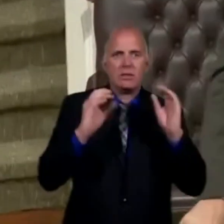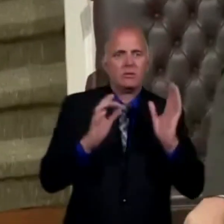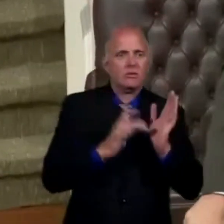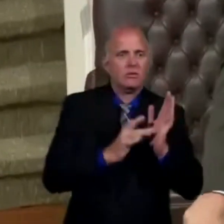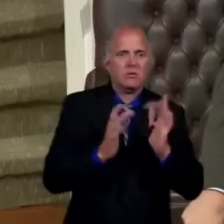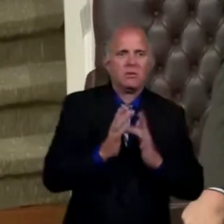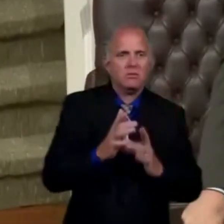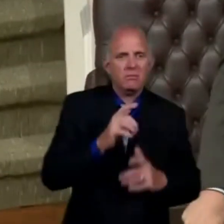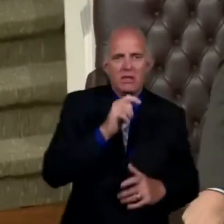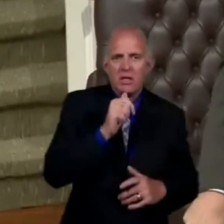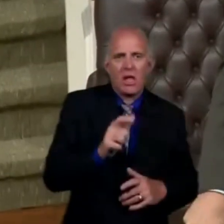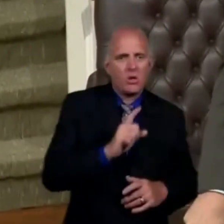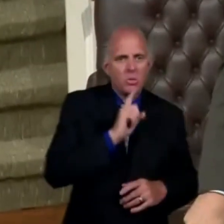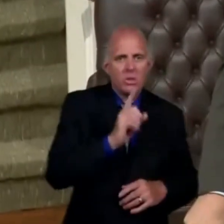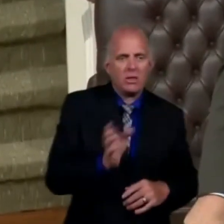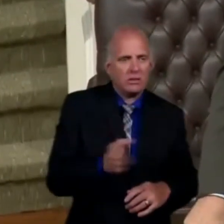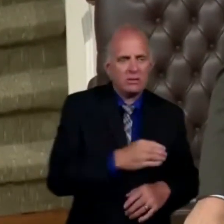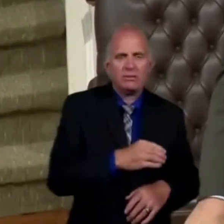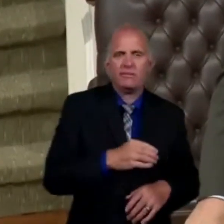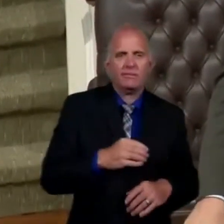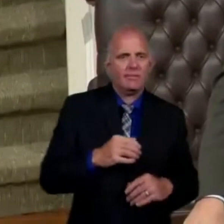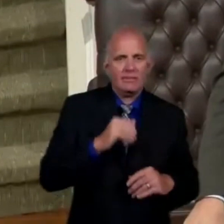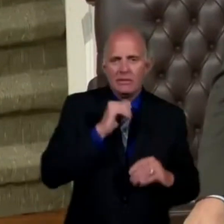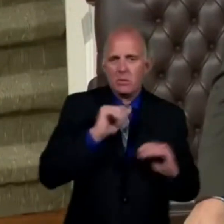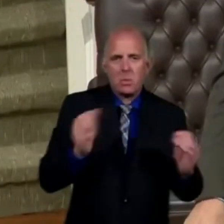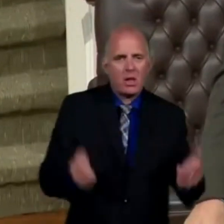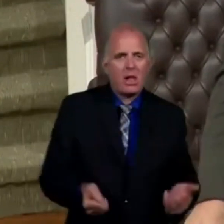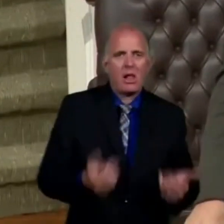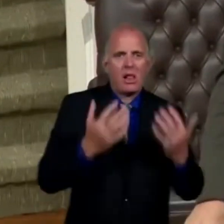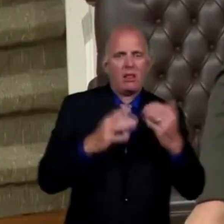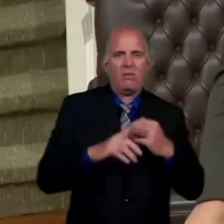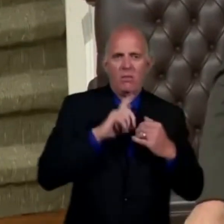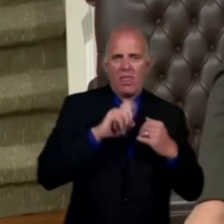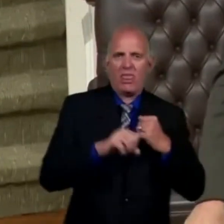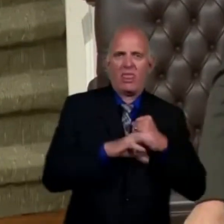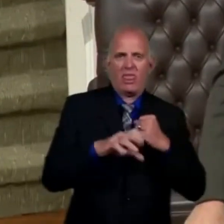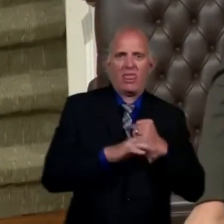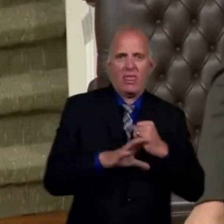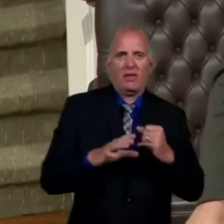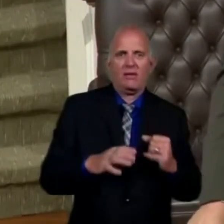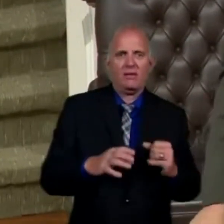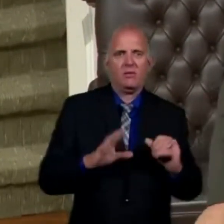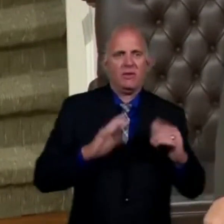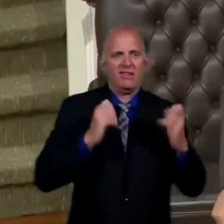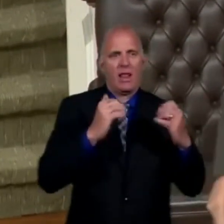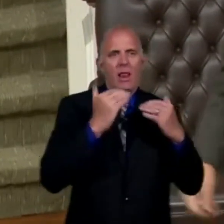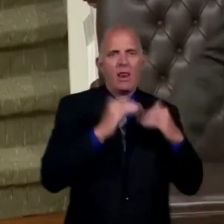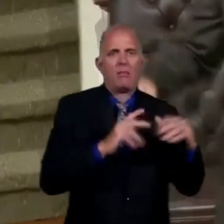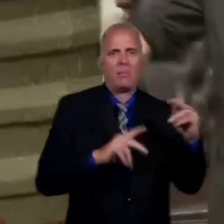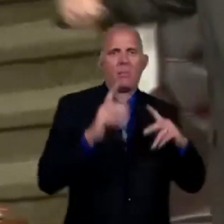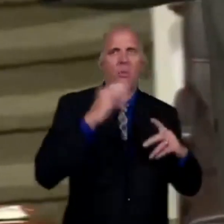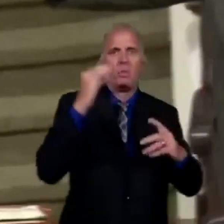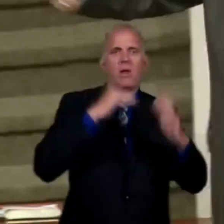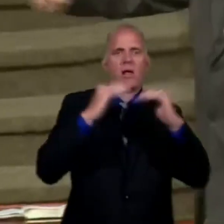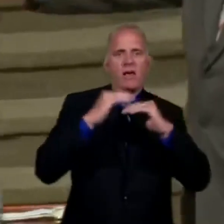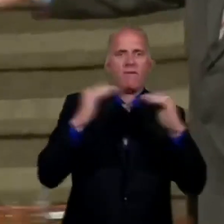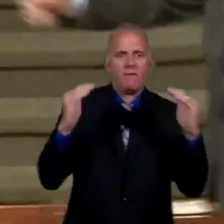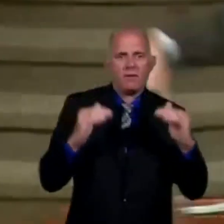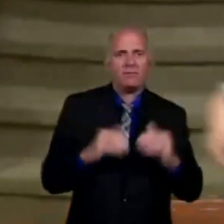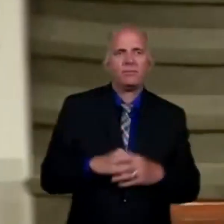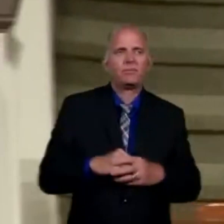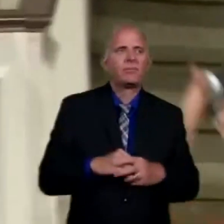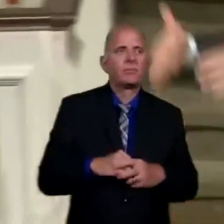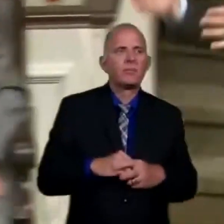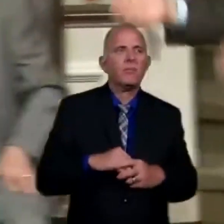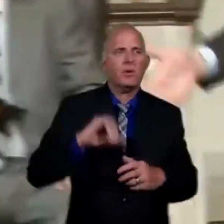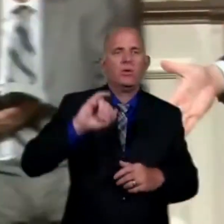God. There's no hell. Only a certain amount of people go to heaven. They'll hand out watchtowers. They'll hand out